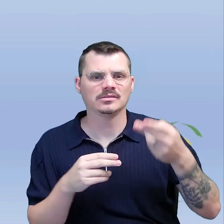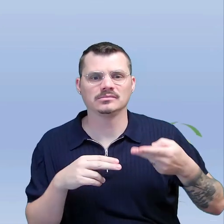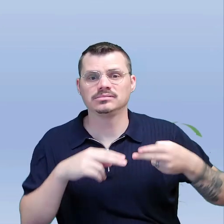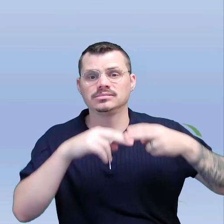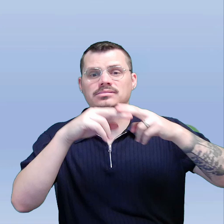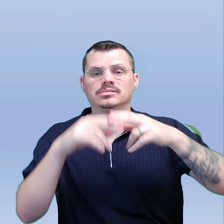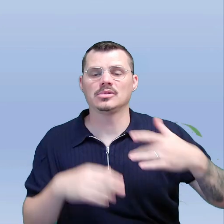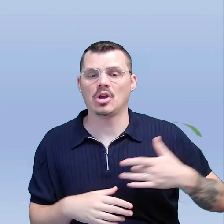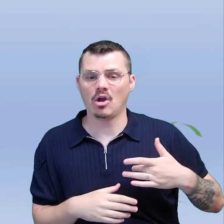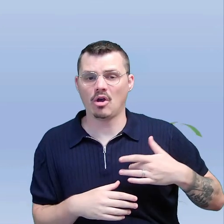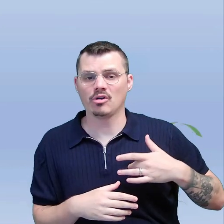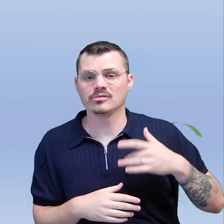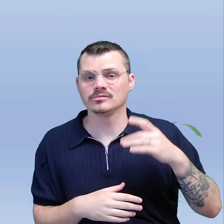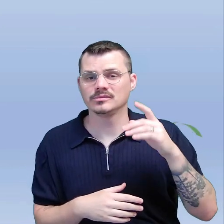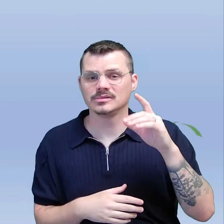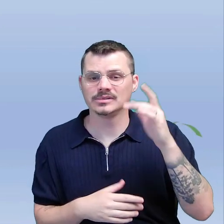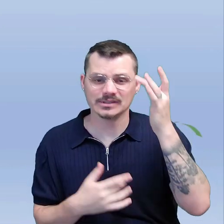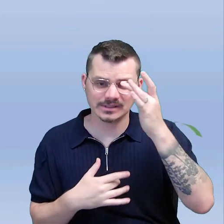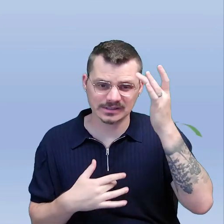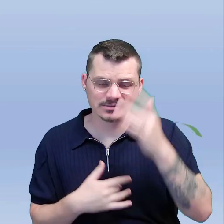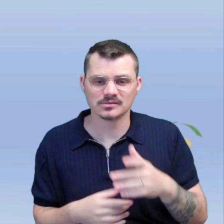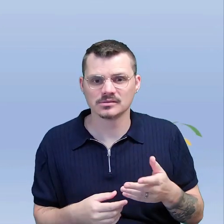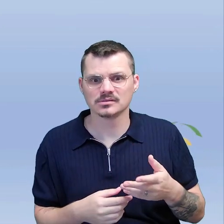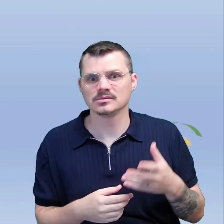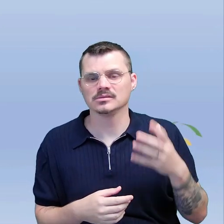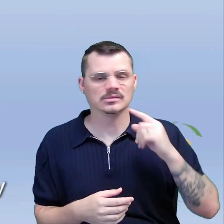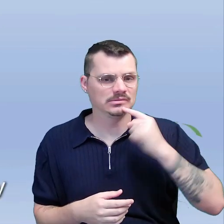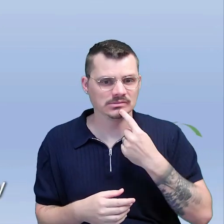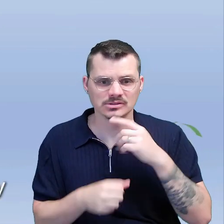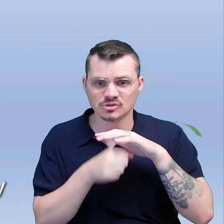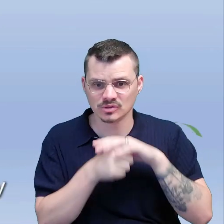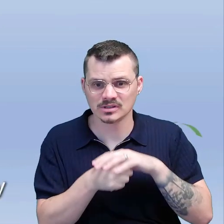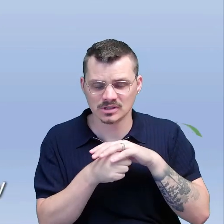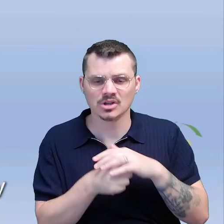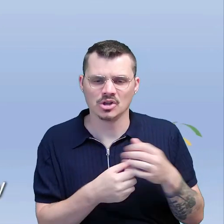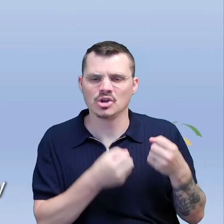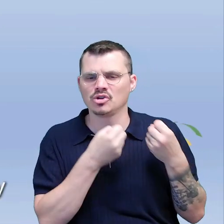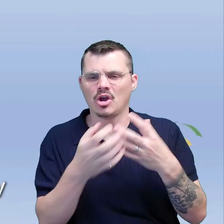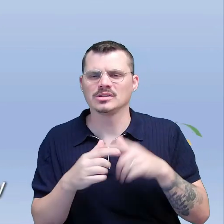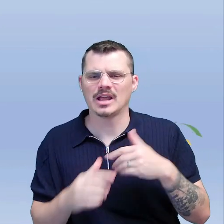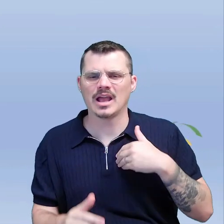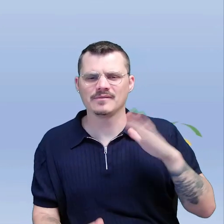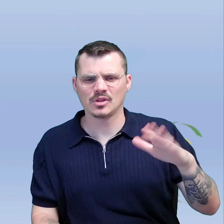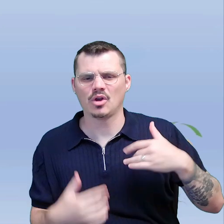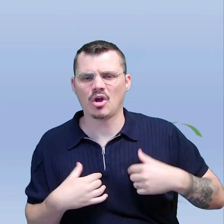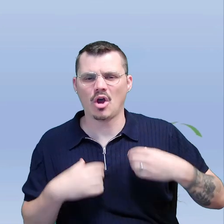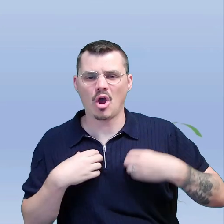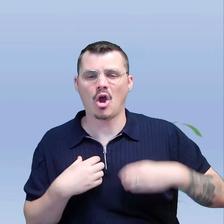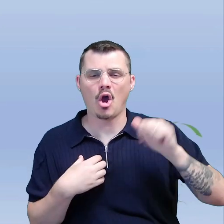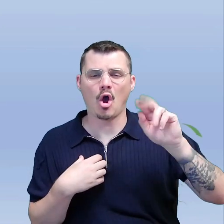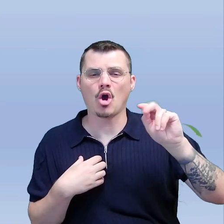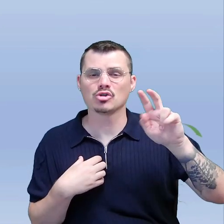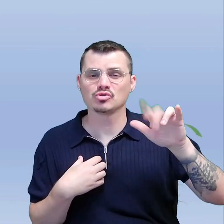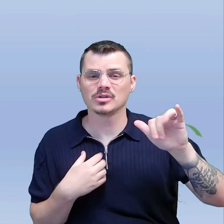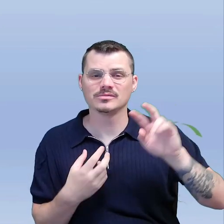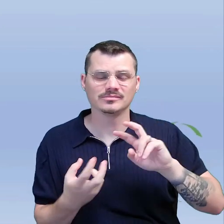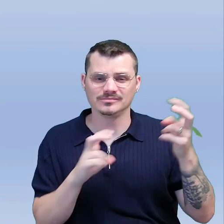accelerated coronary artery disease, extreme stress will cause people to have their coronary artery issues